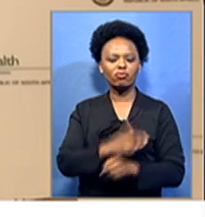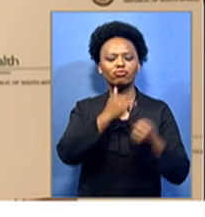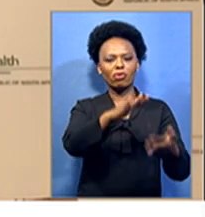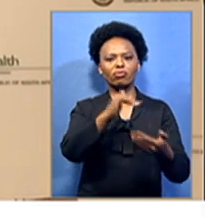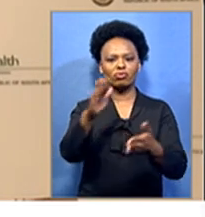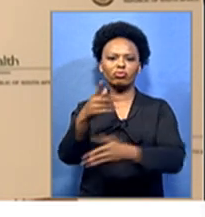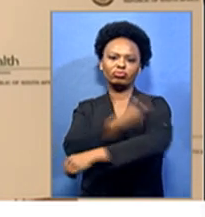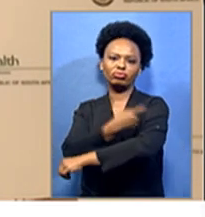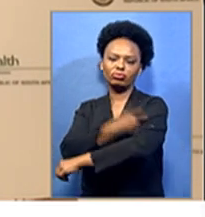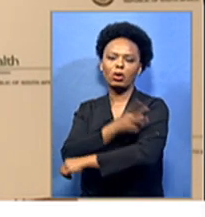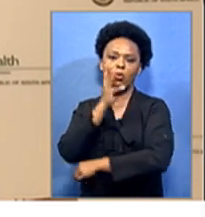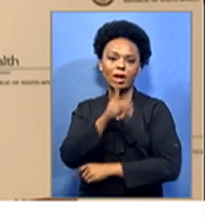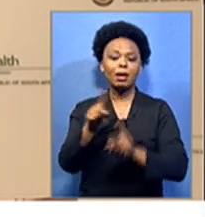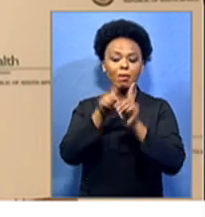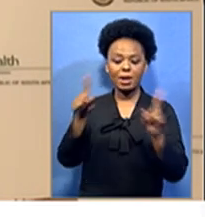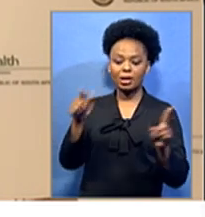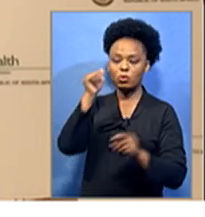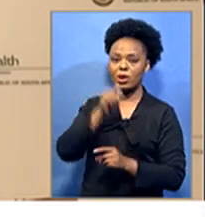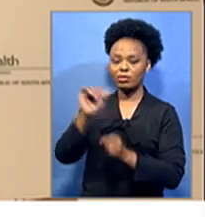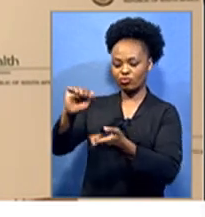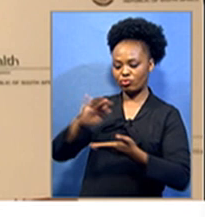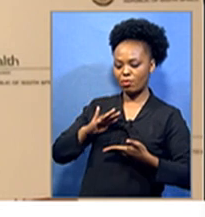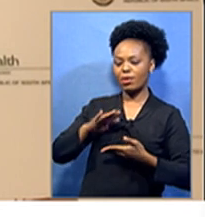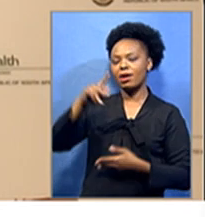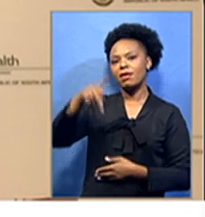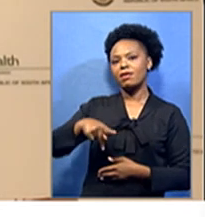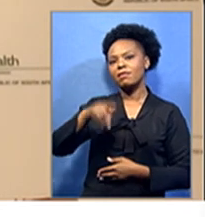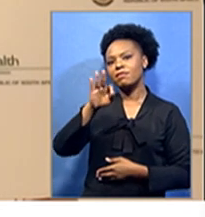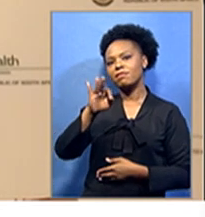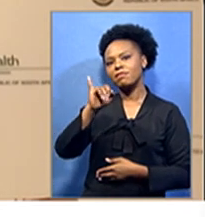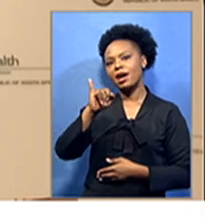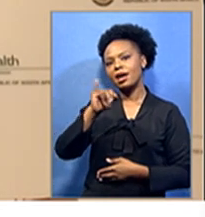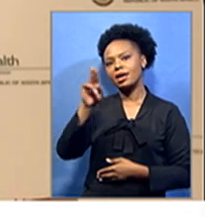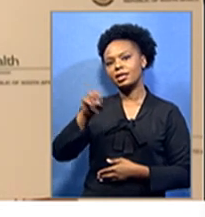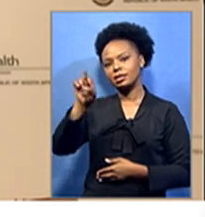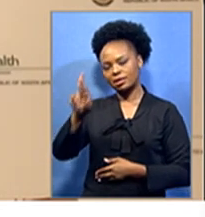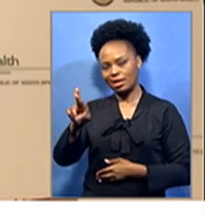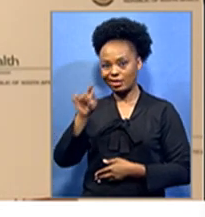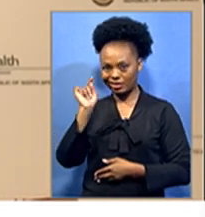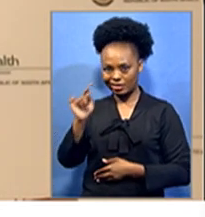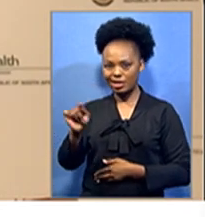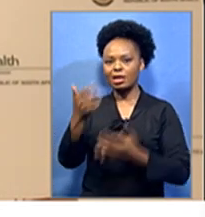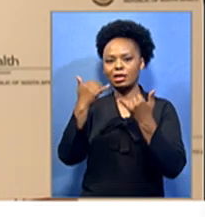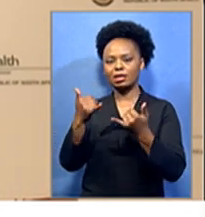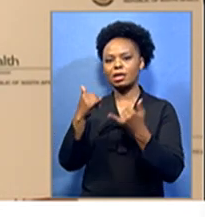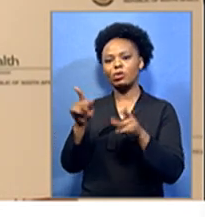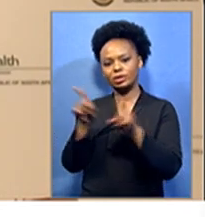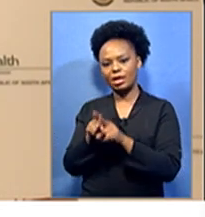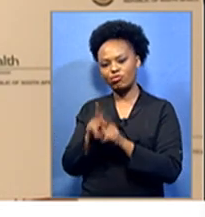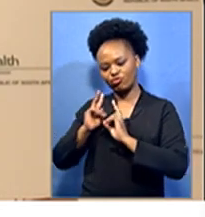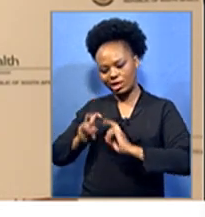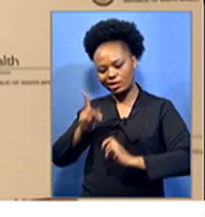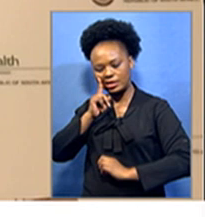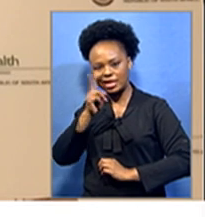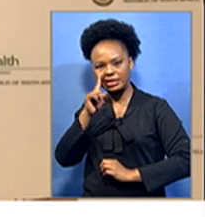when Pfizer comes, the Pfizer vaccines come, we'll need to do a short trial as well, which